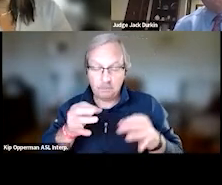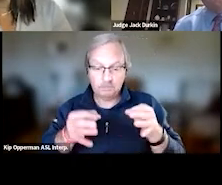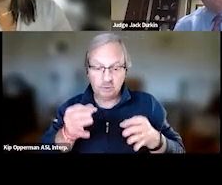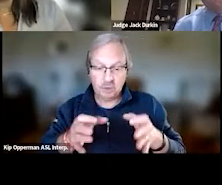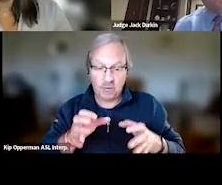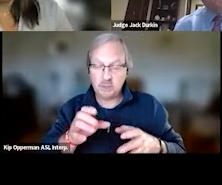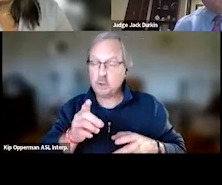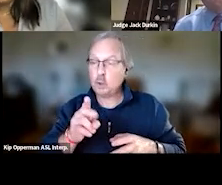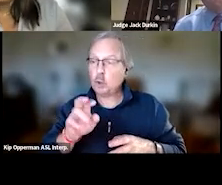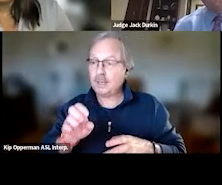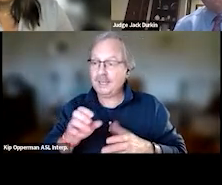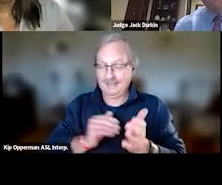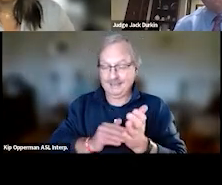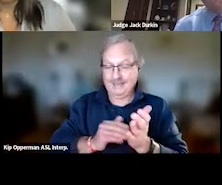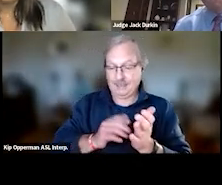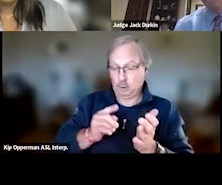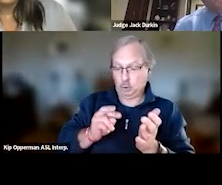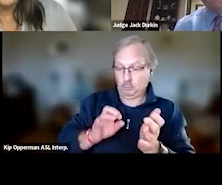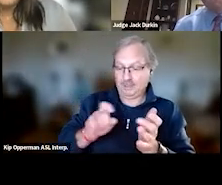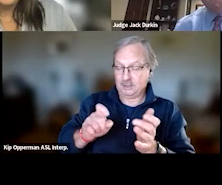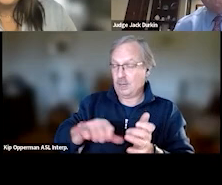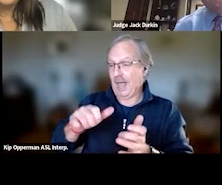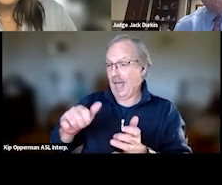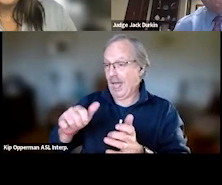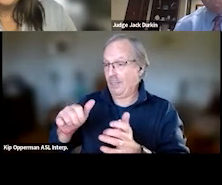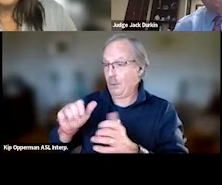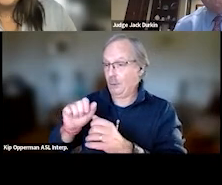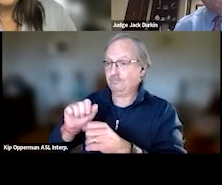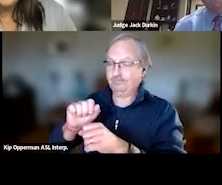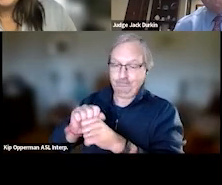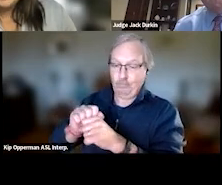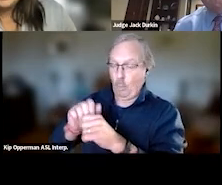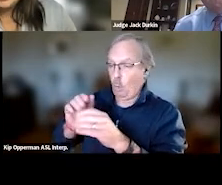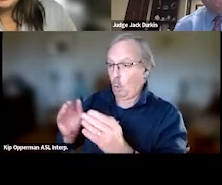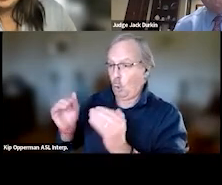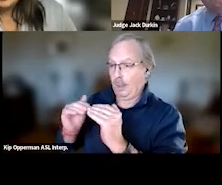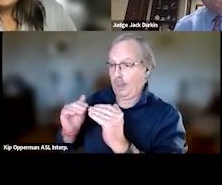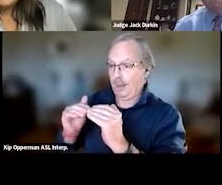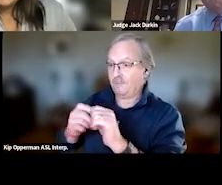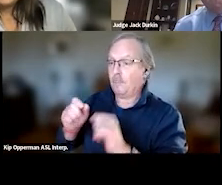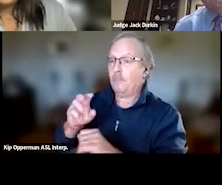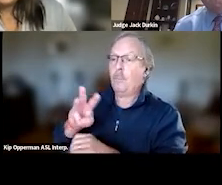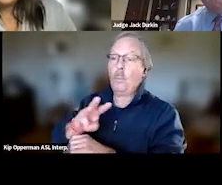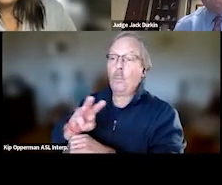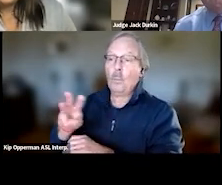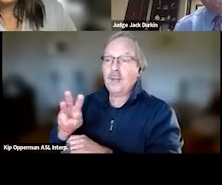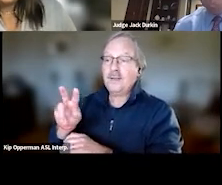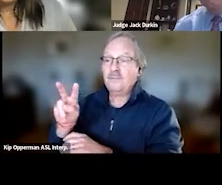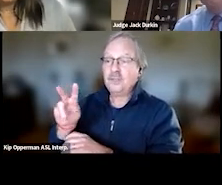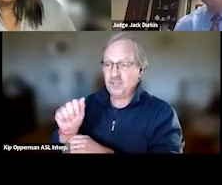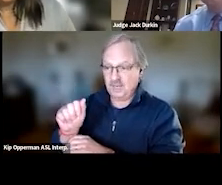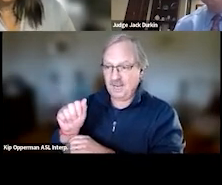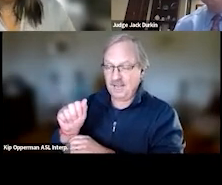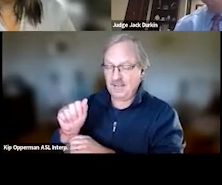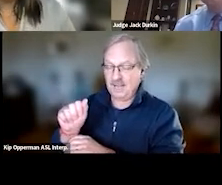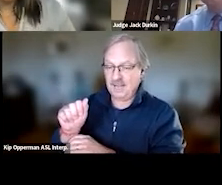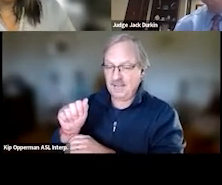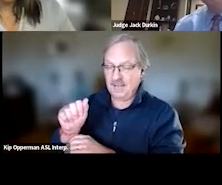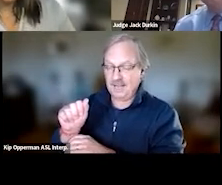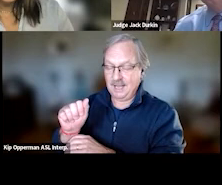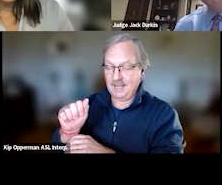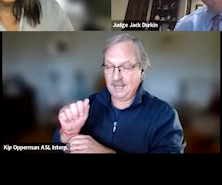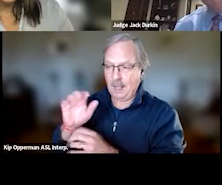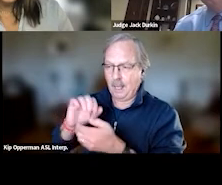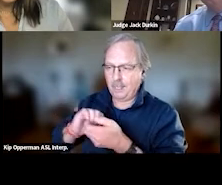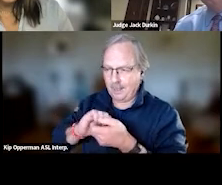Dr. Troxler and from our partners from West Virginia, you know, the